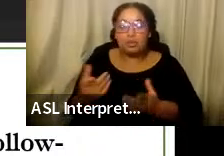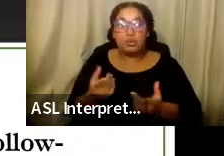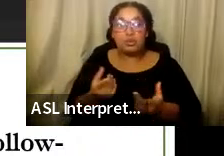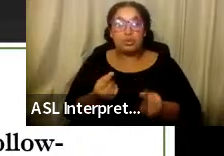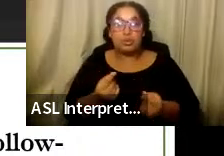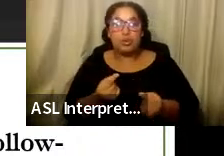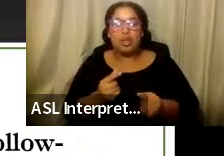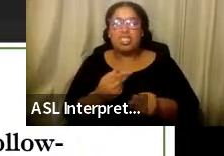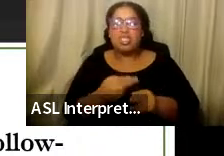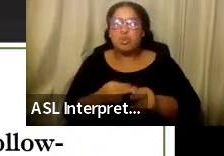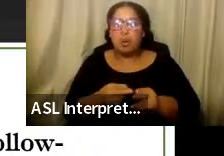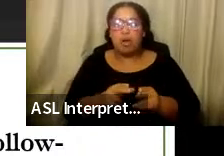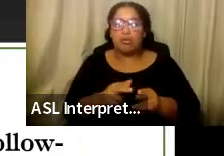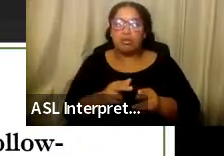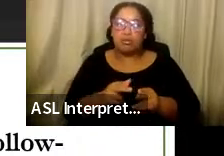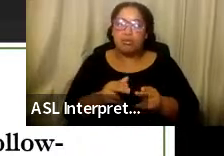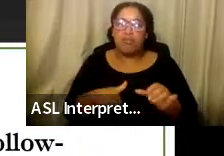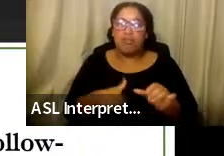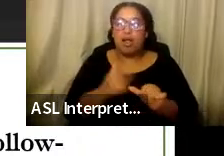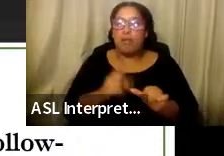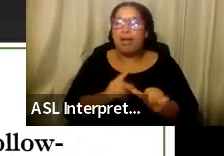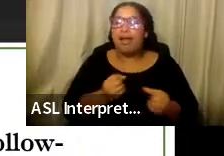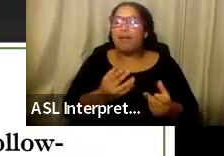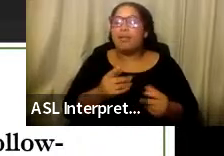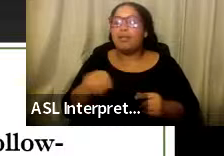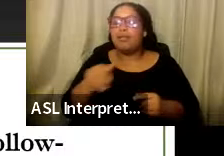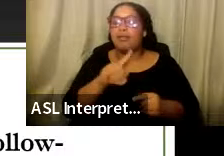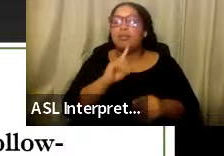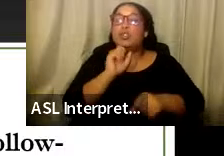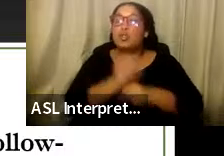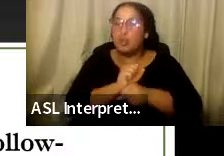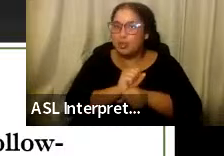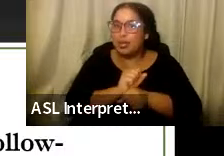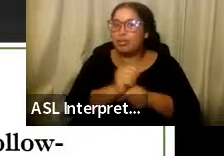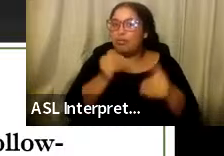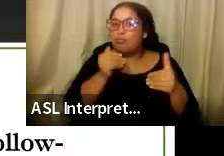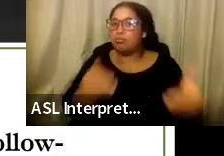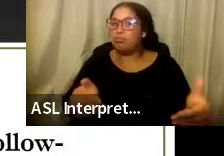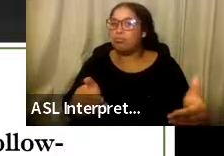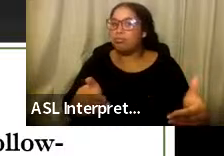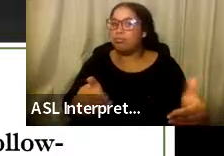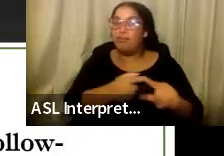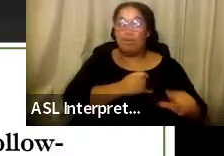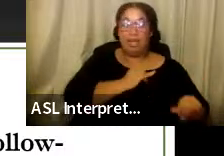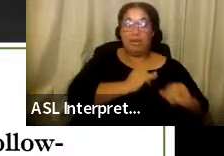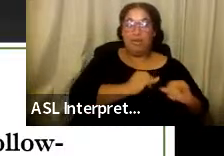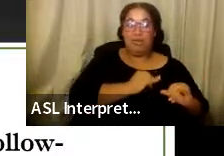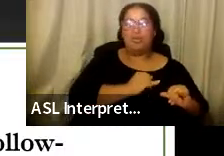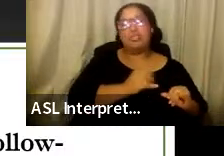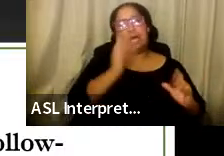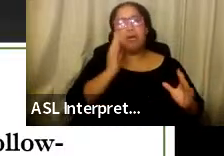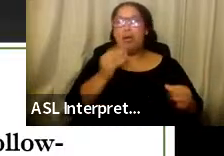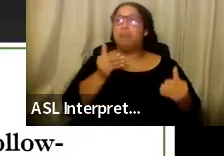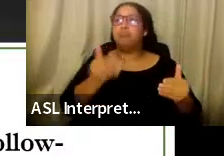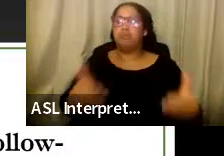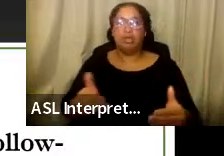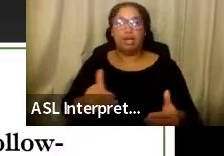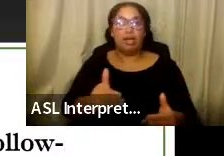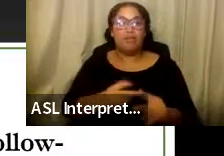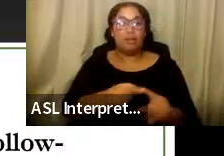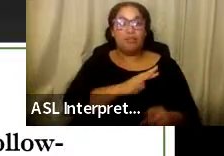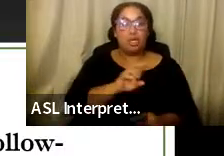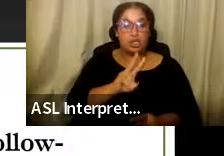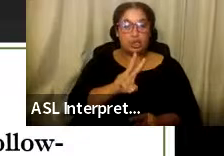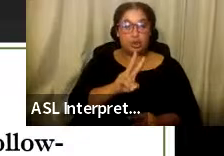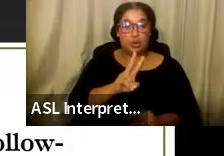small follow-up to see how many people actually did seek treatment as a result of these calls. And of the 42 cases